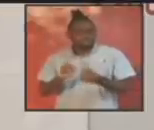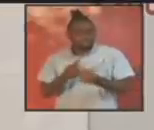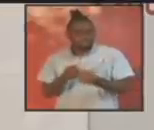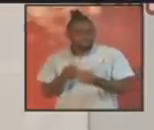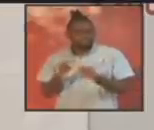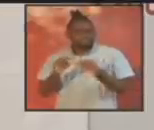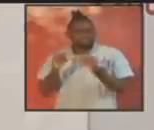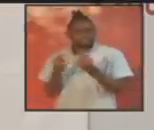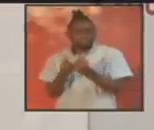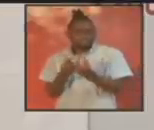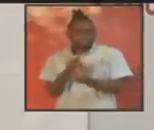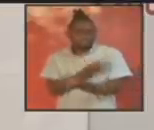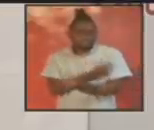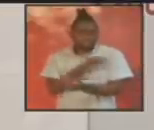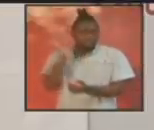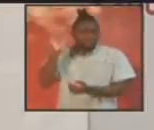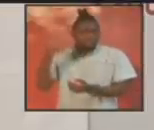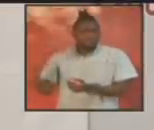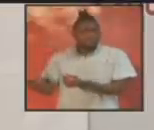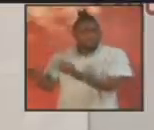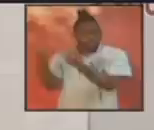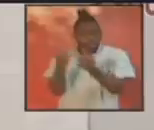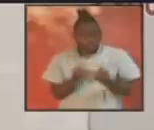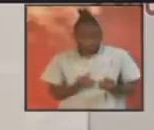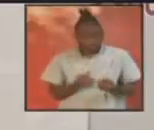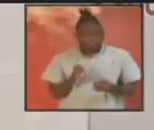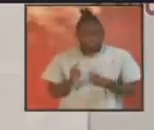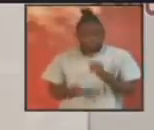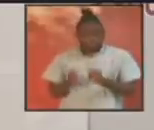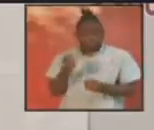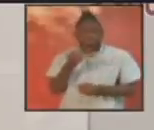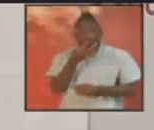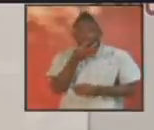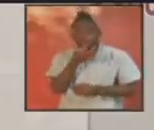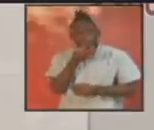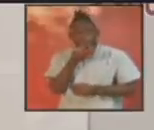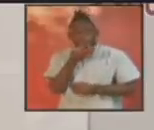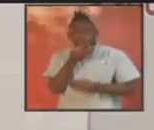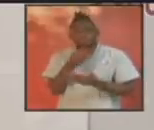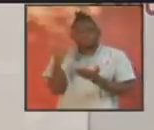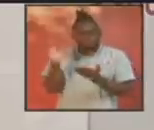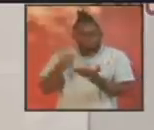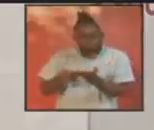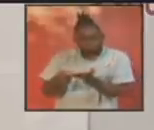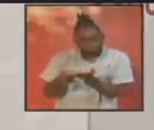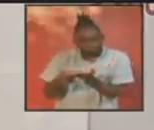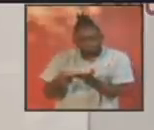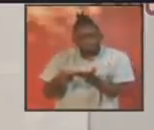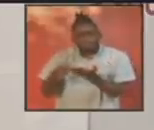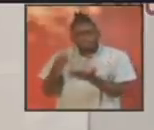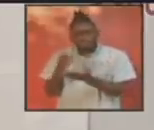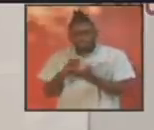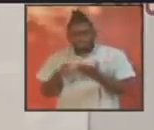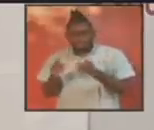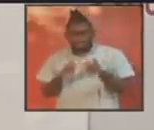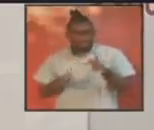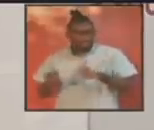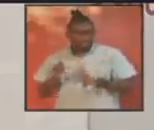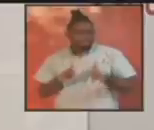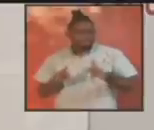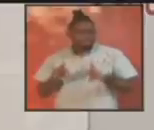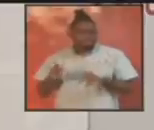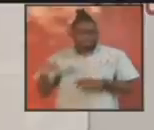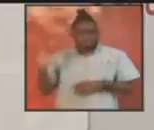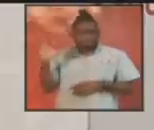next several weeks. So that is a point that I think is being missed at times by the